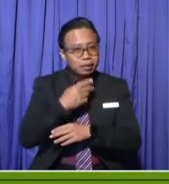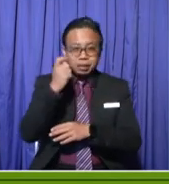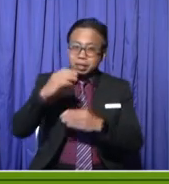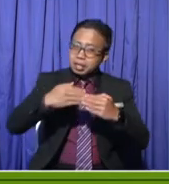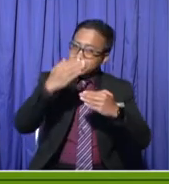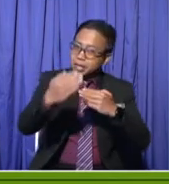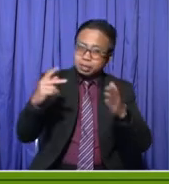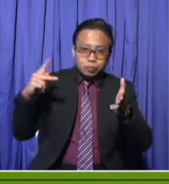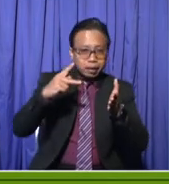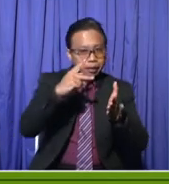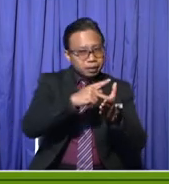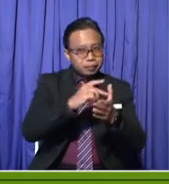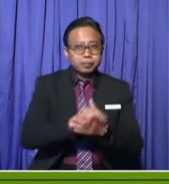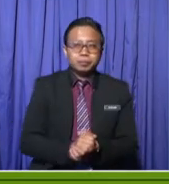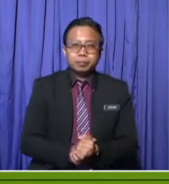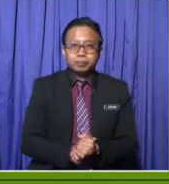pattern?